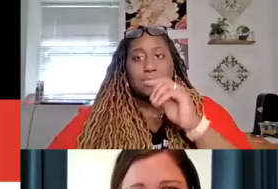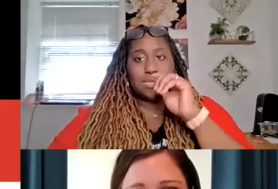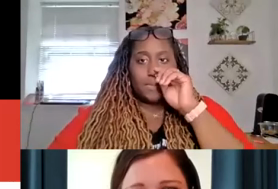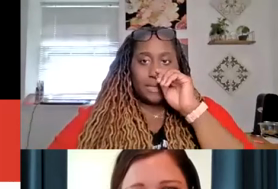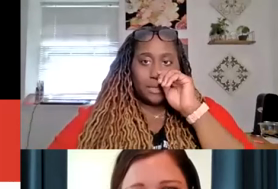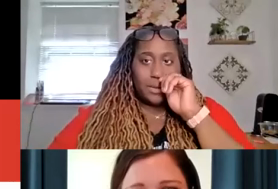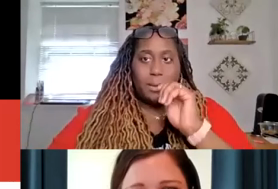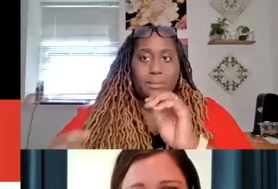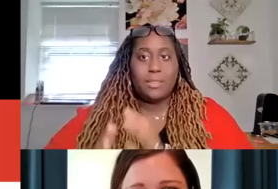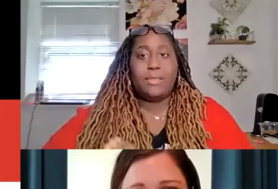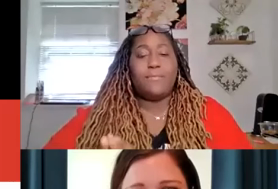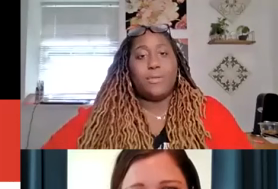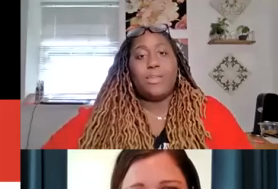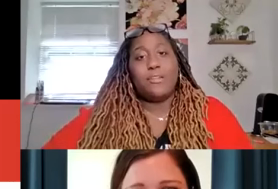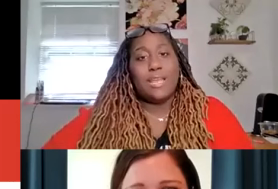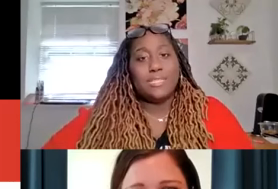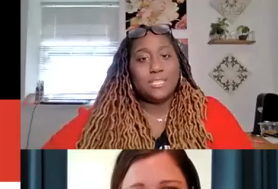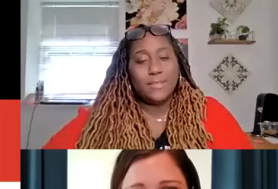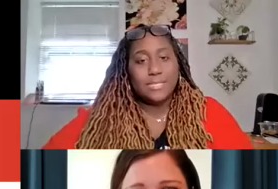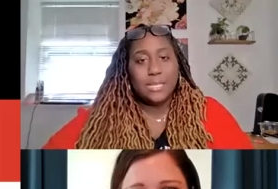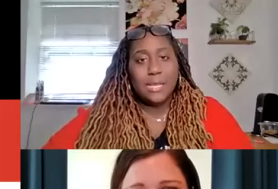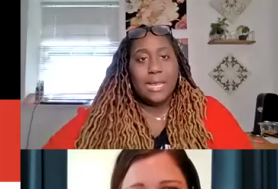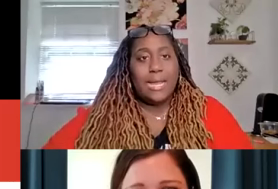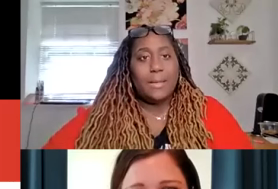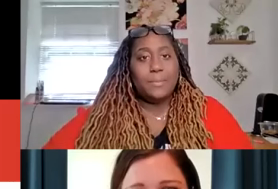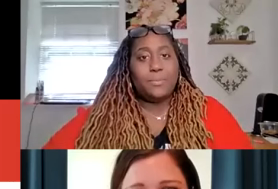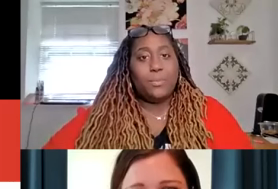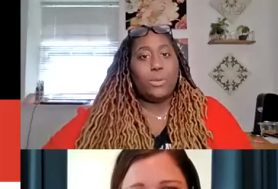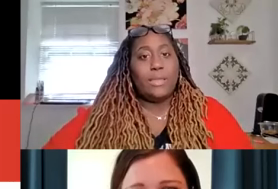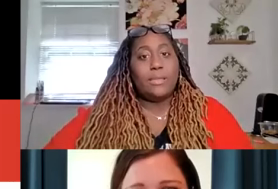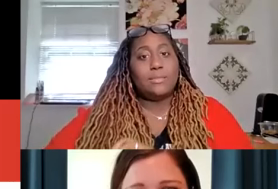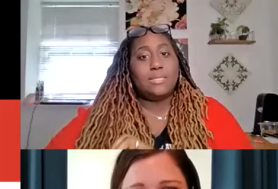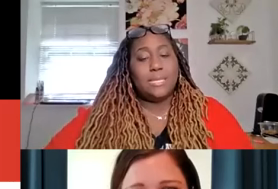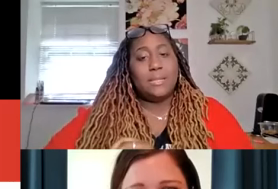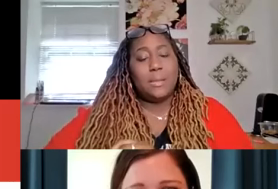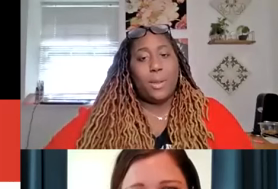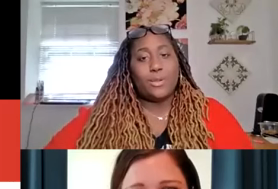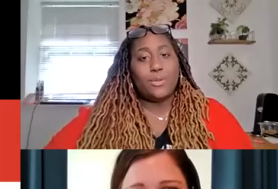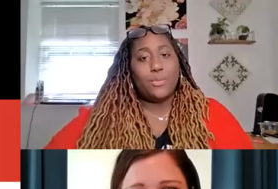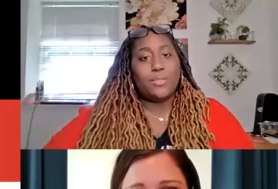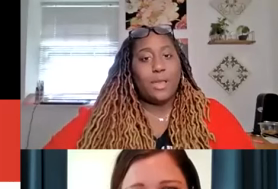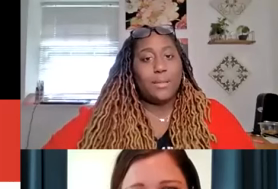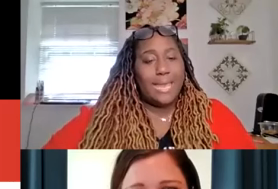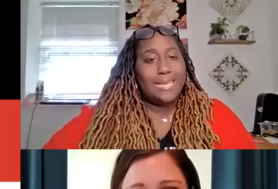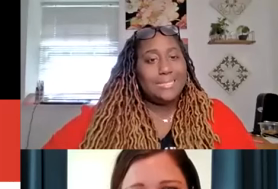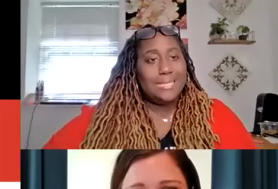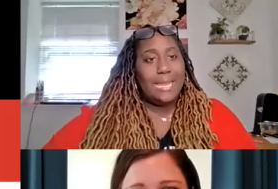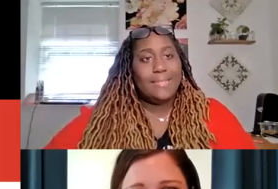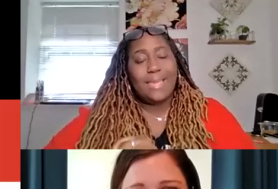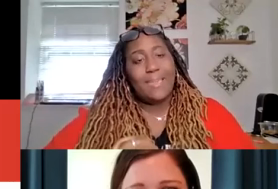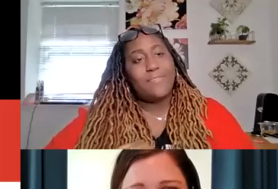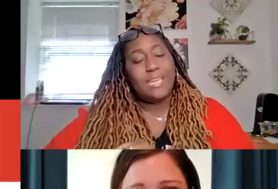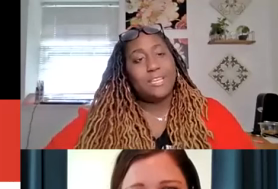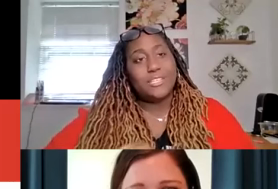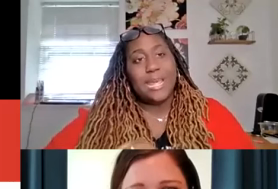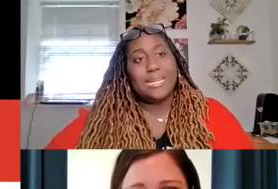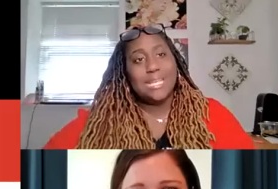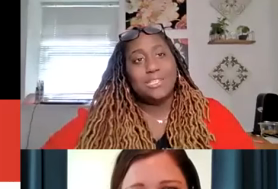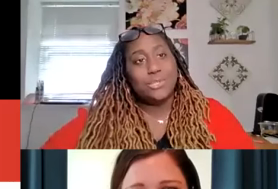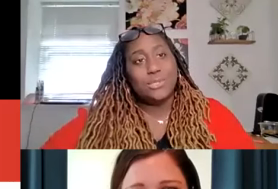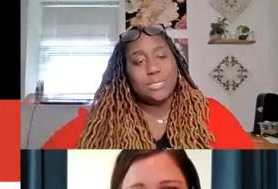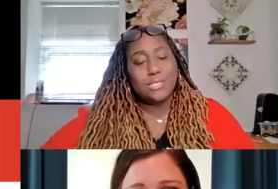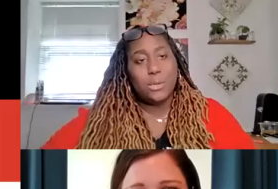So just to speak a little bit about the free internet service, we did partner with Comcast and they have the